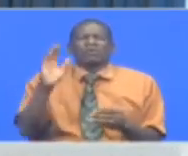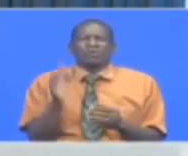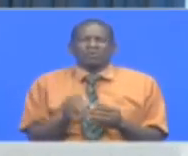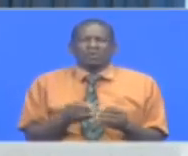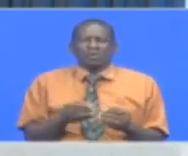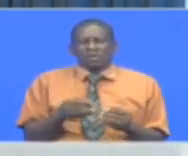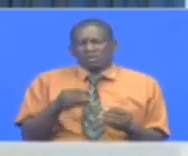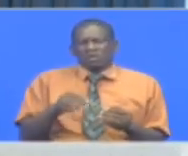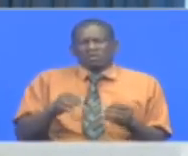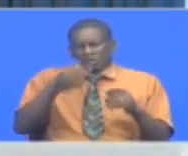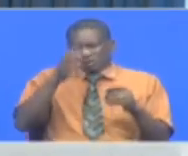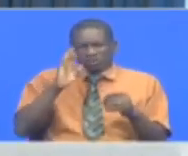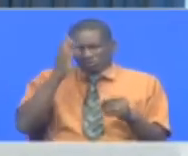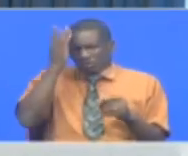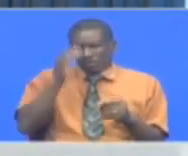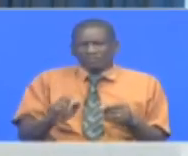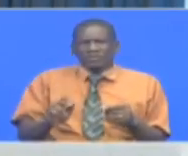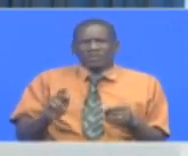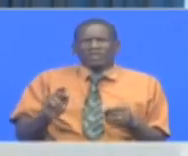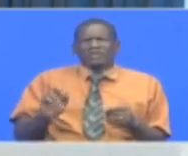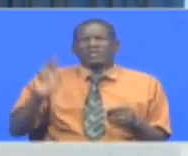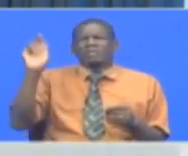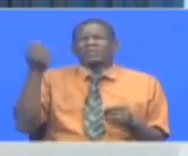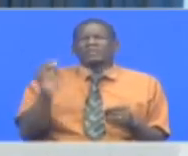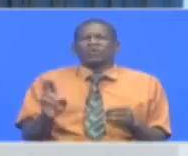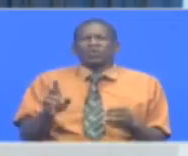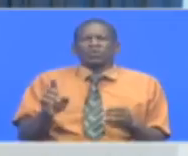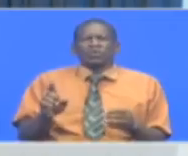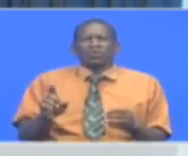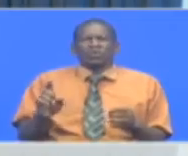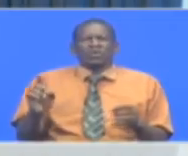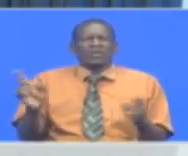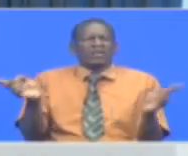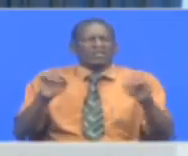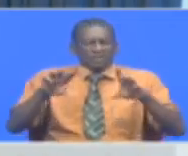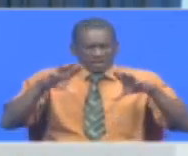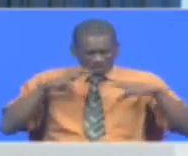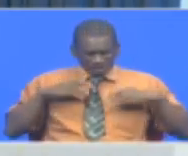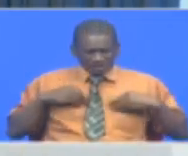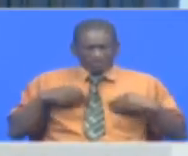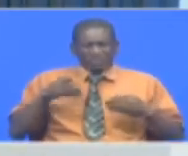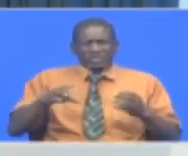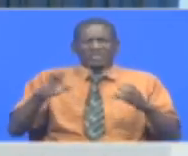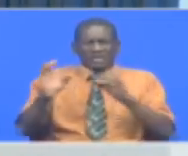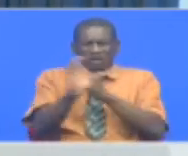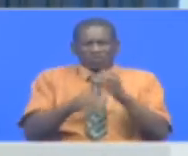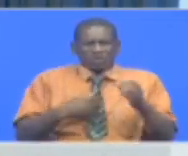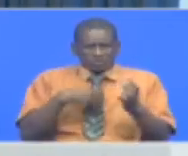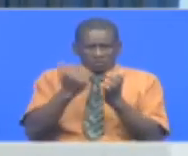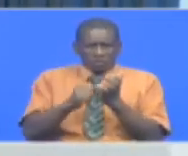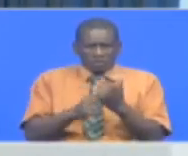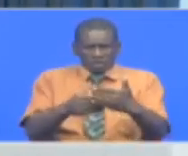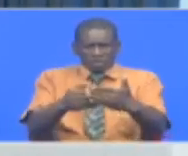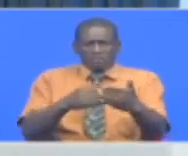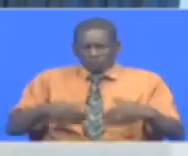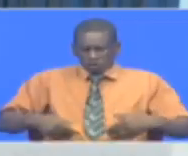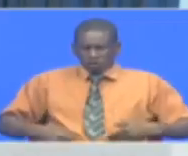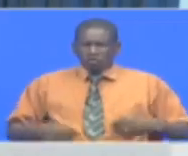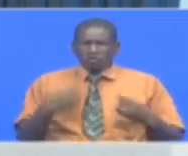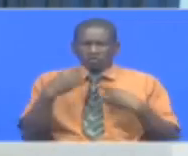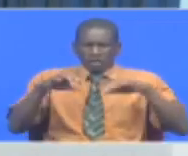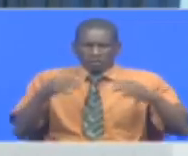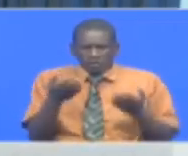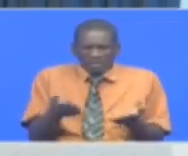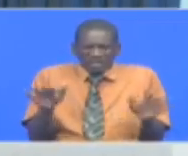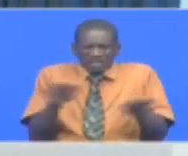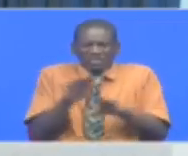chose not to allow this country to be plundered. Earlier, youth spoke here talking about everything is about money and